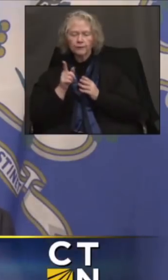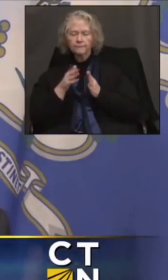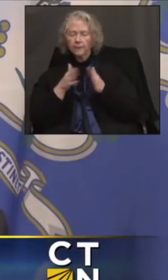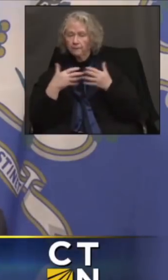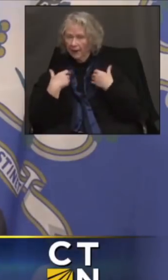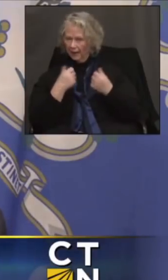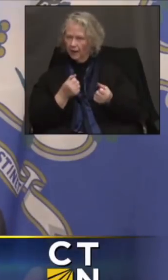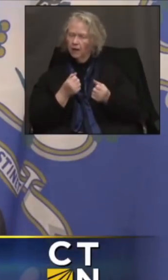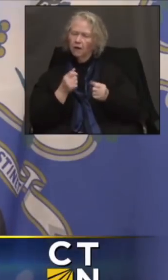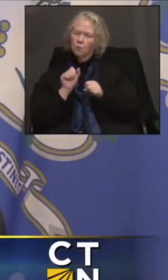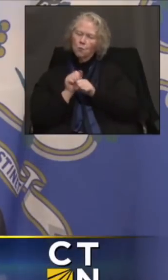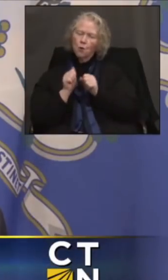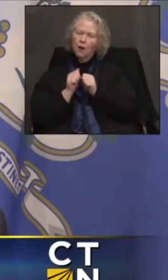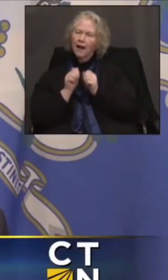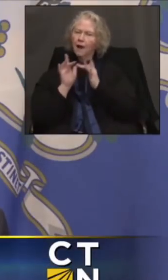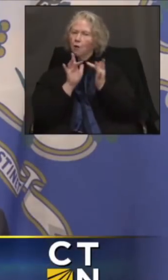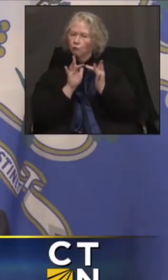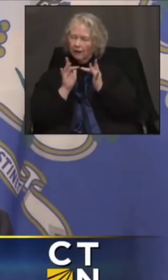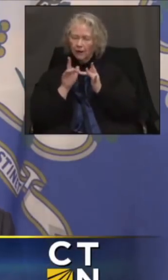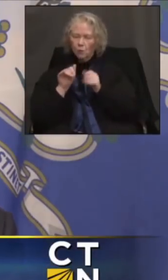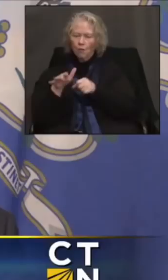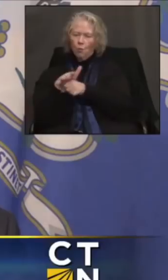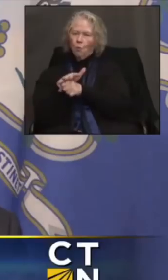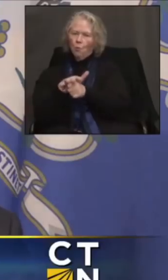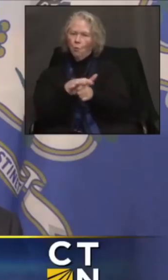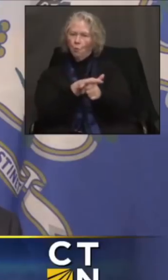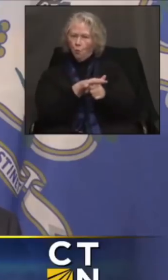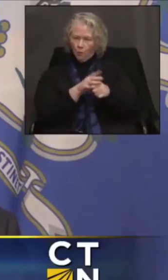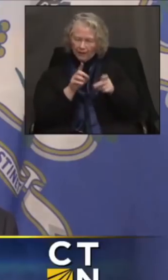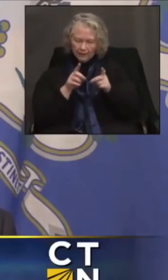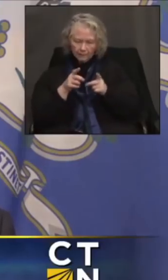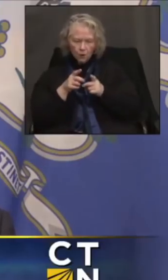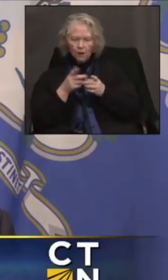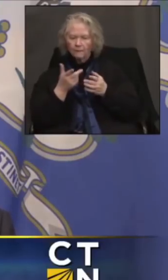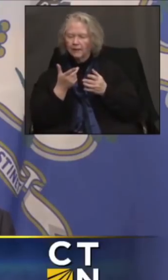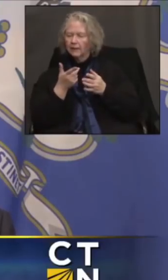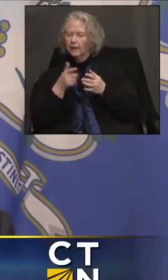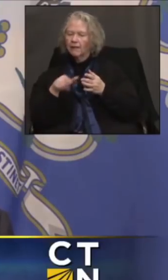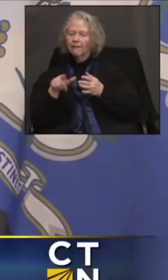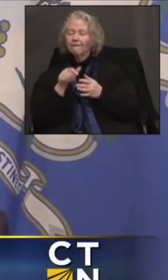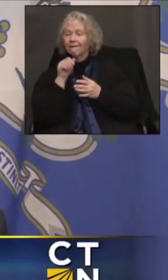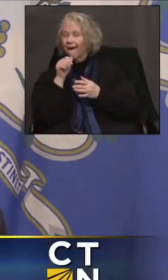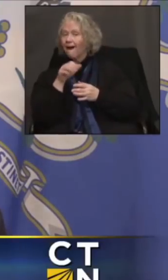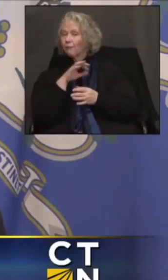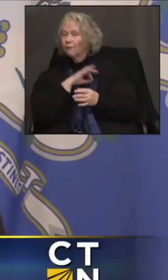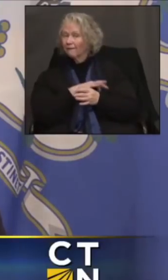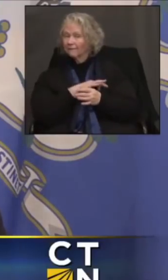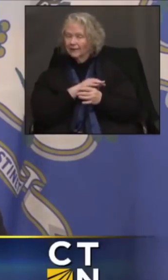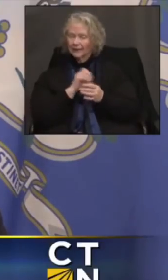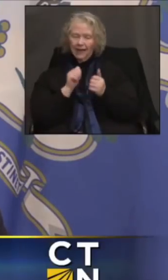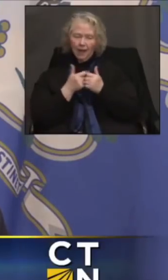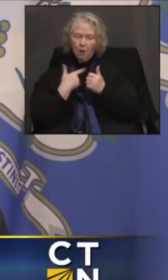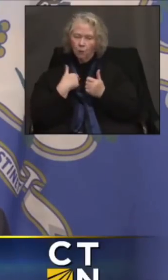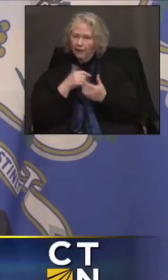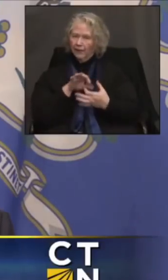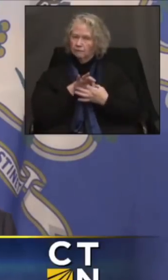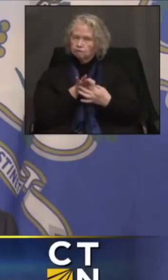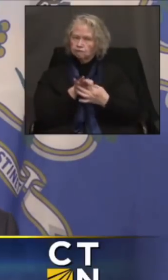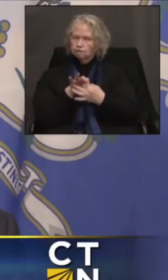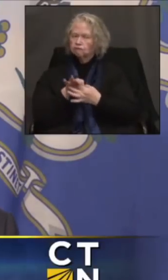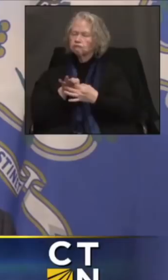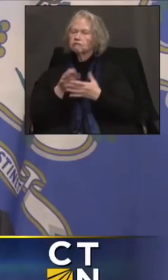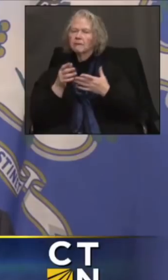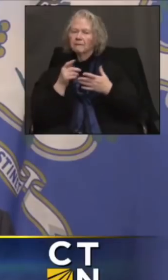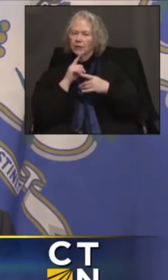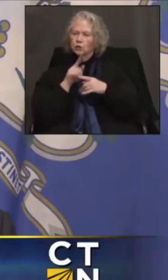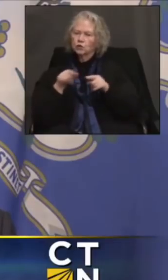can, working with the local departments of public health. What can we do with those not-for-profits that Kathy was talking about? How to make sure that